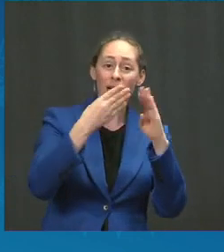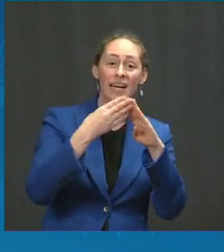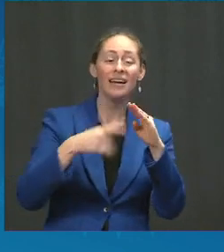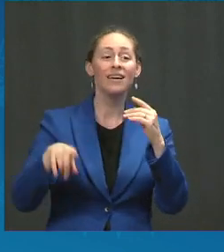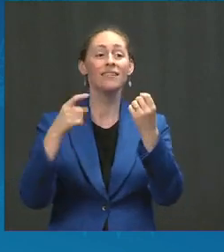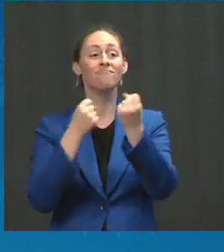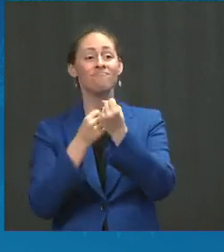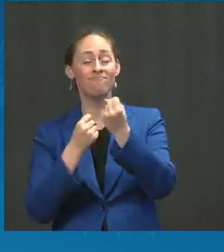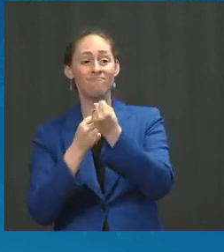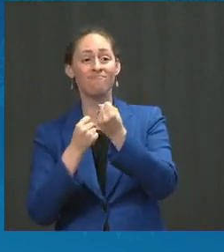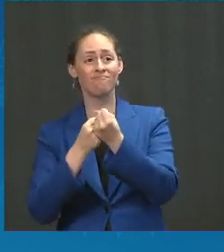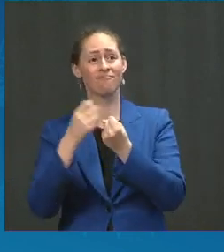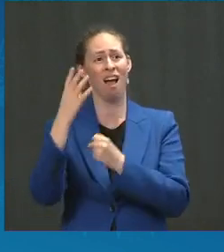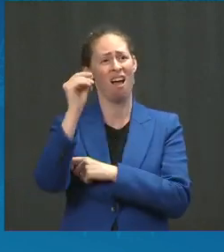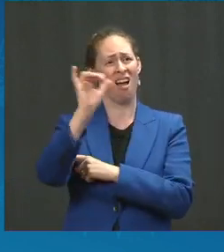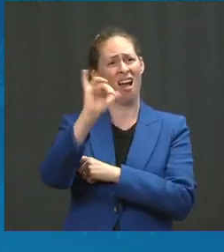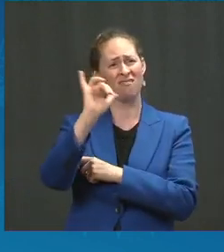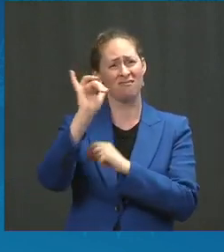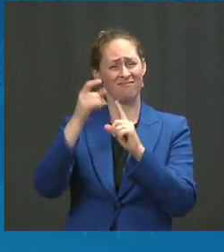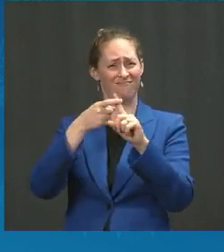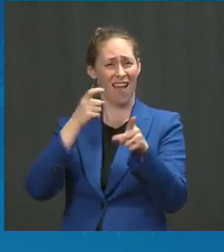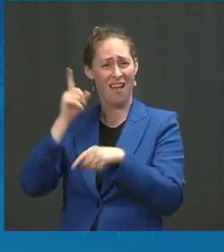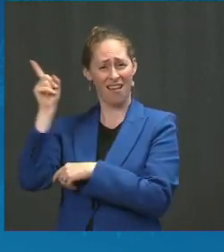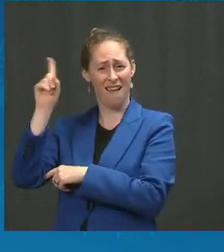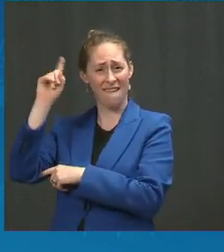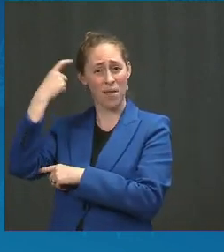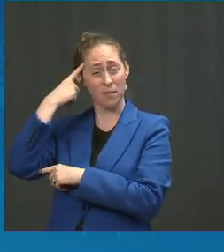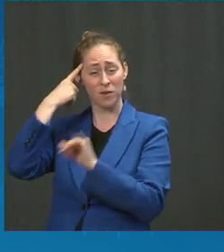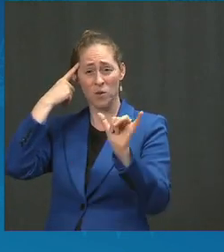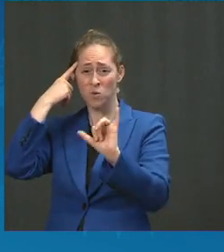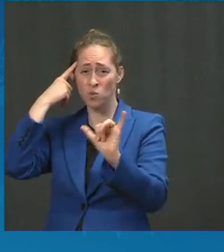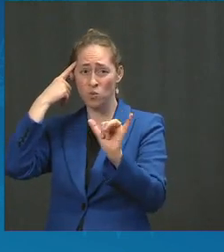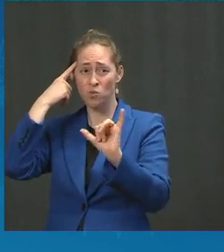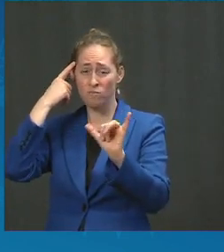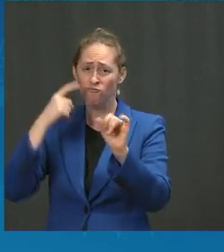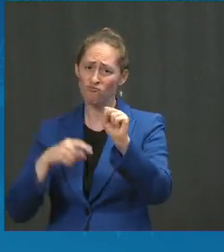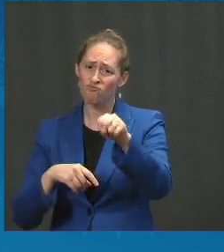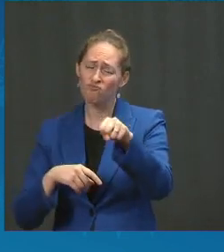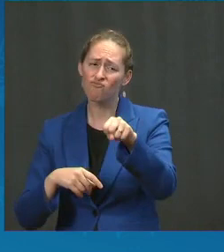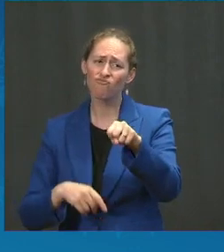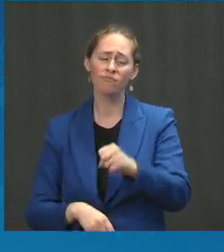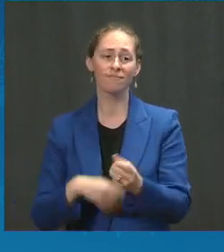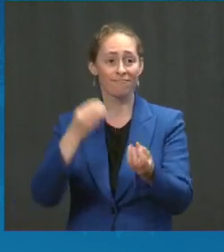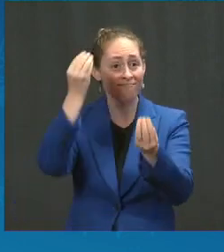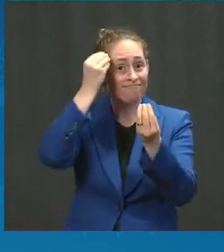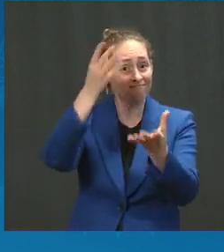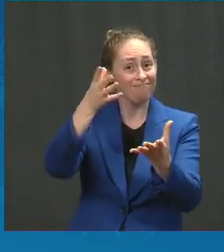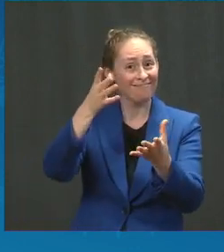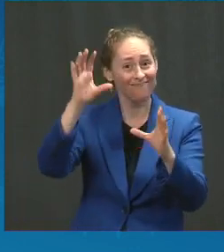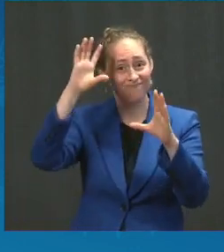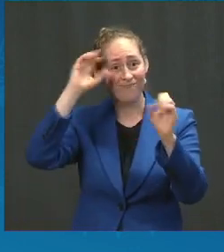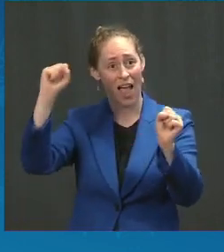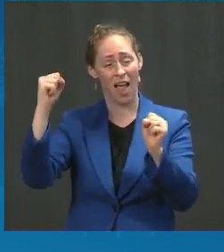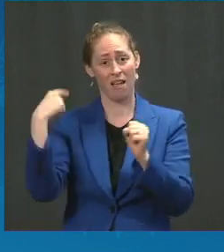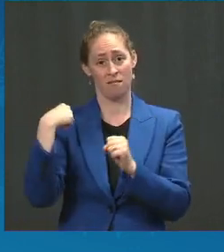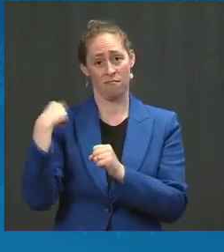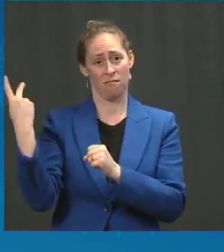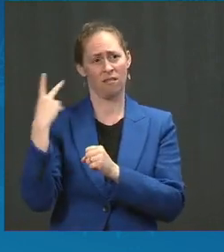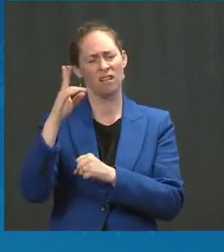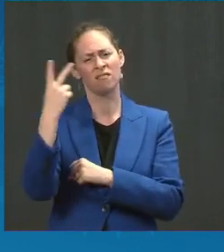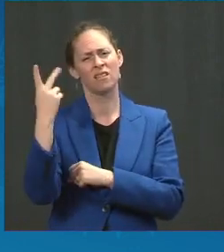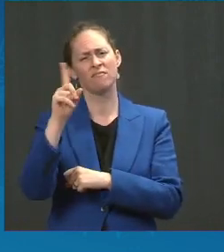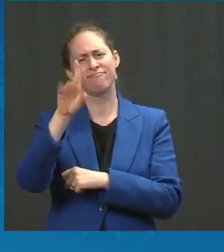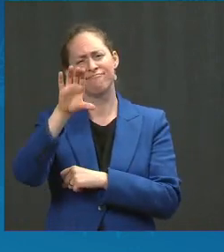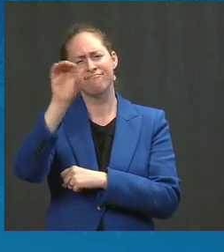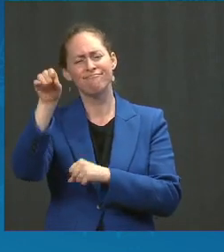to have the support from your government. So I want you to know that the President and I are 100% committed